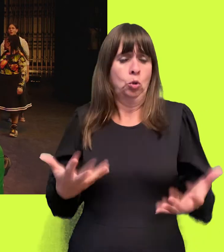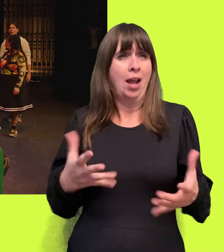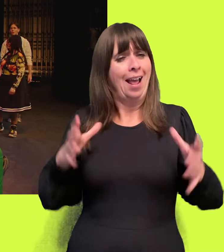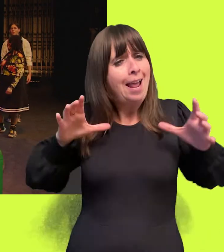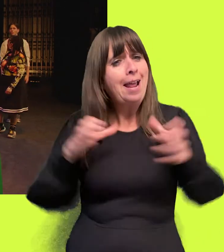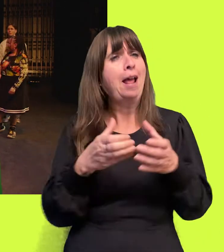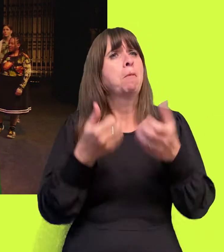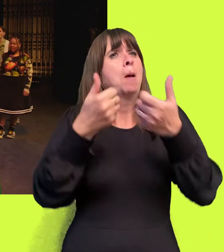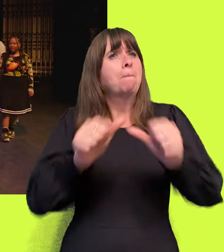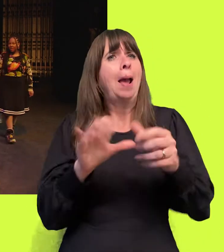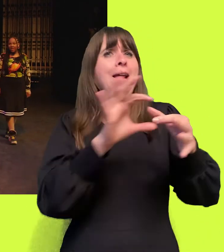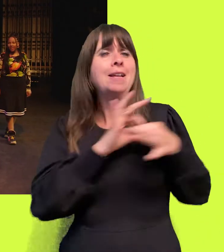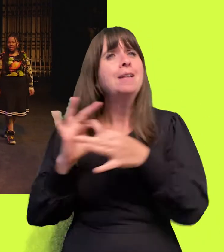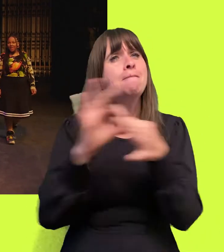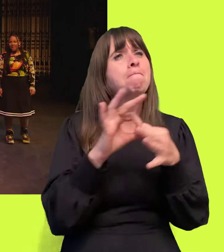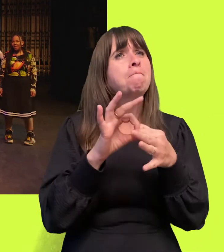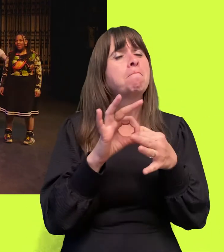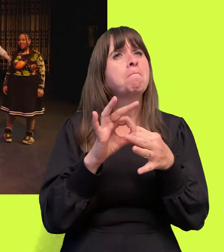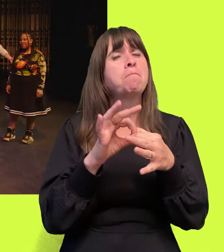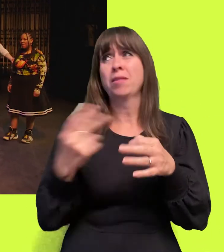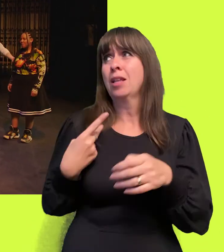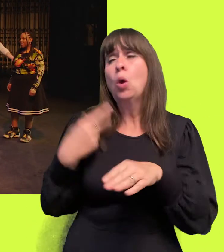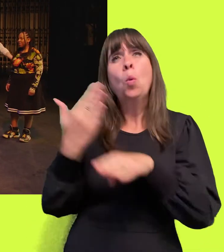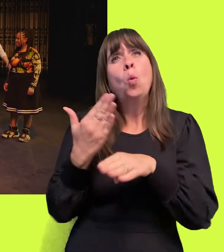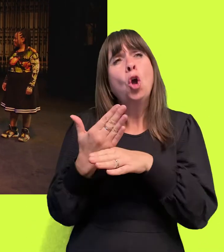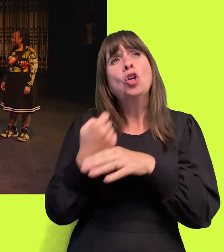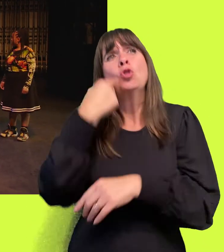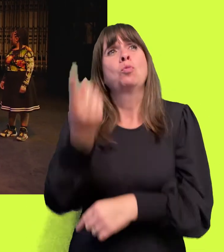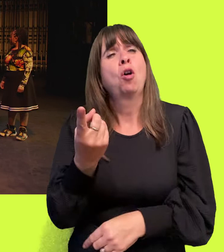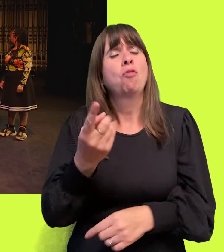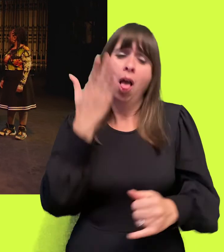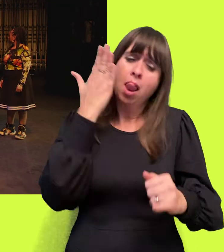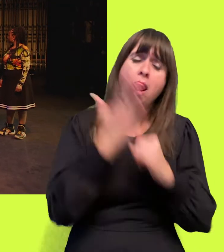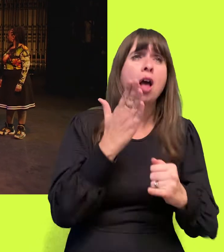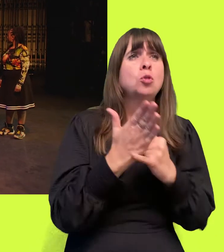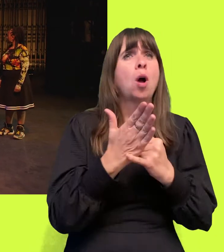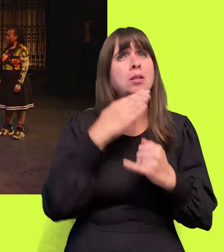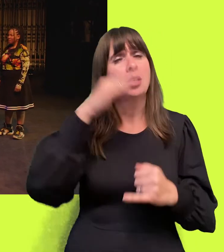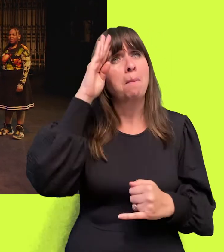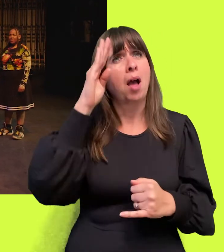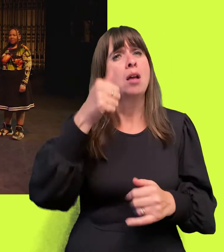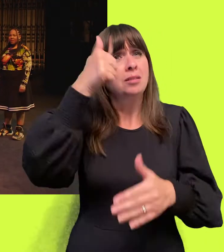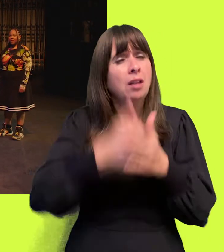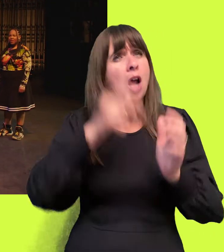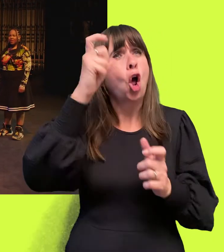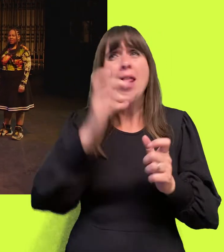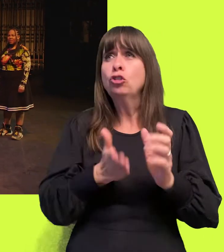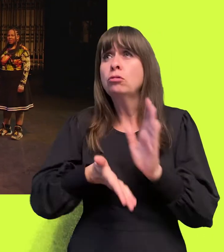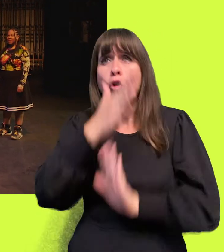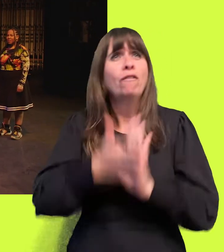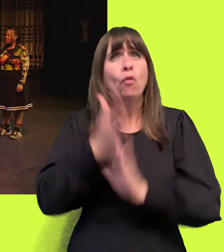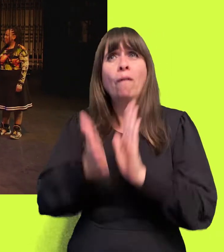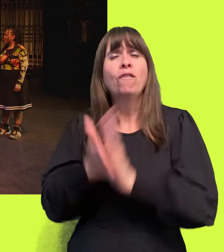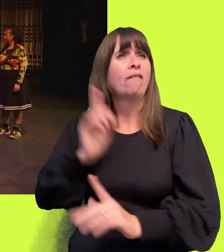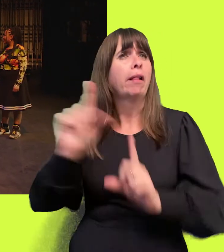together. Lisa and I have work tomorrow, remember? This is the final summer before college. So this